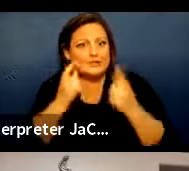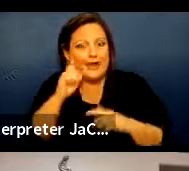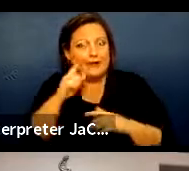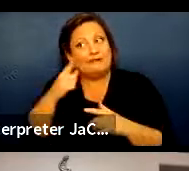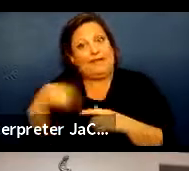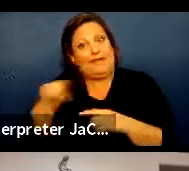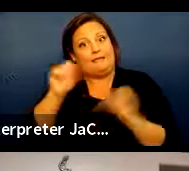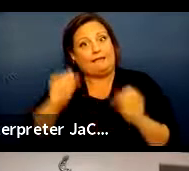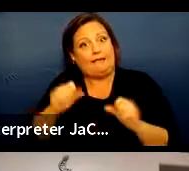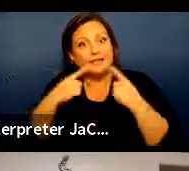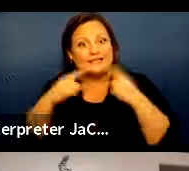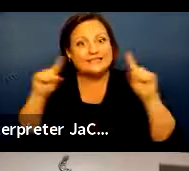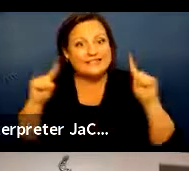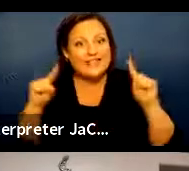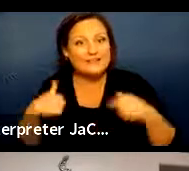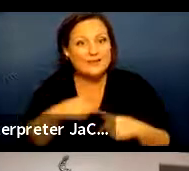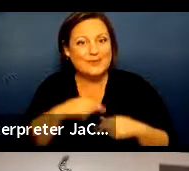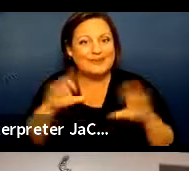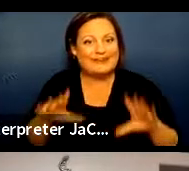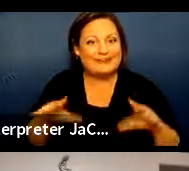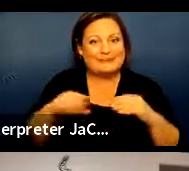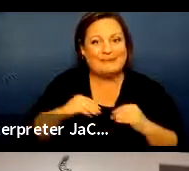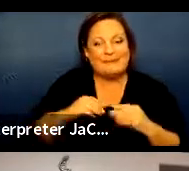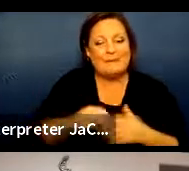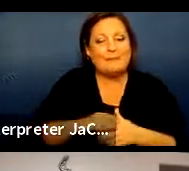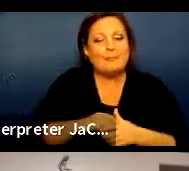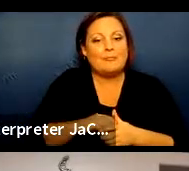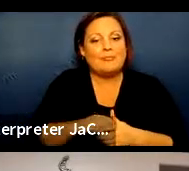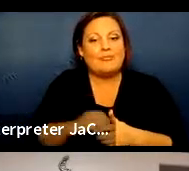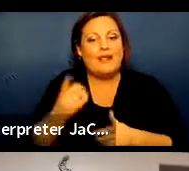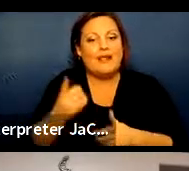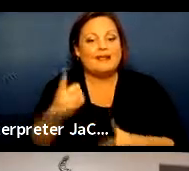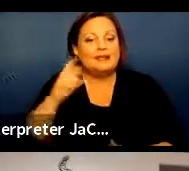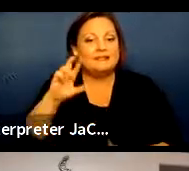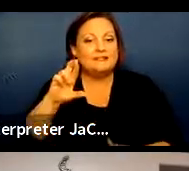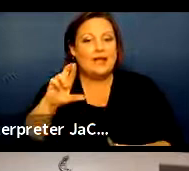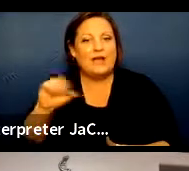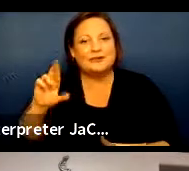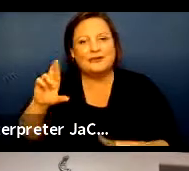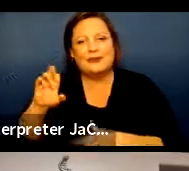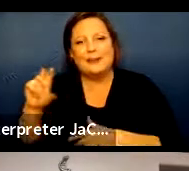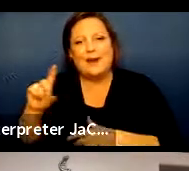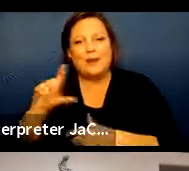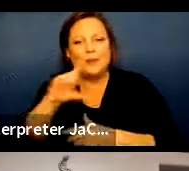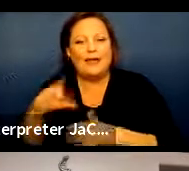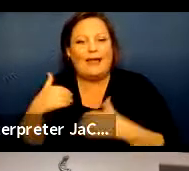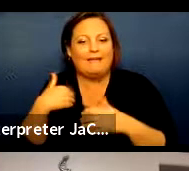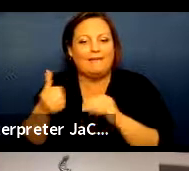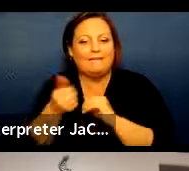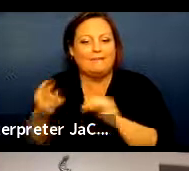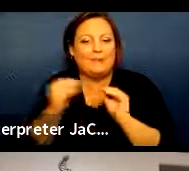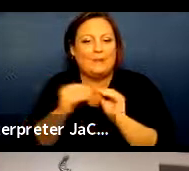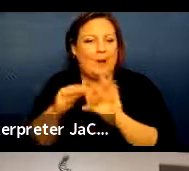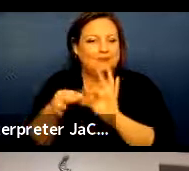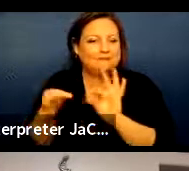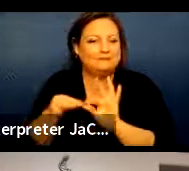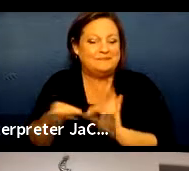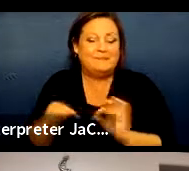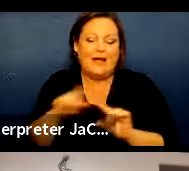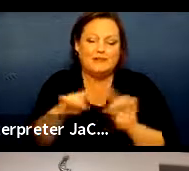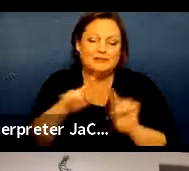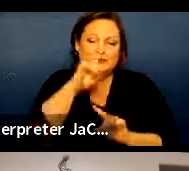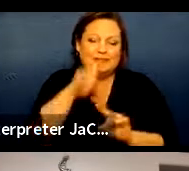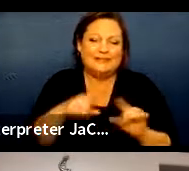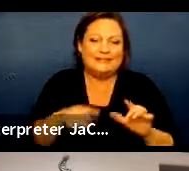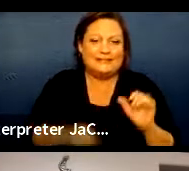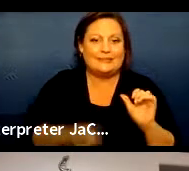students. Dr. Records has a few other things to say, but I'll shorten that. But she does say, we are so proud of the